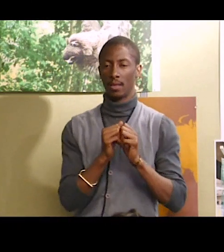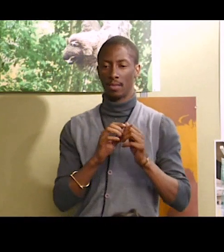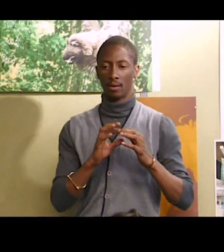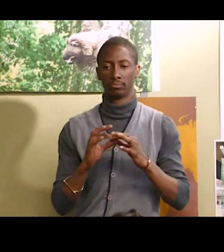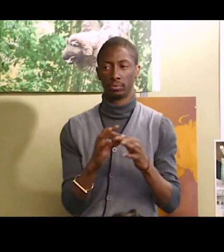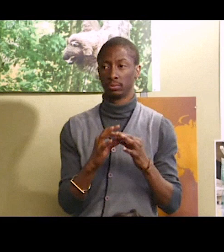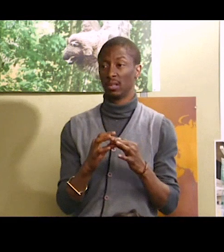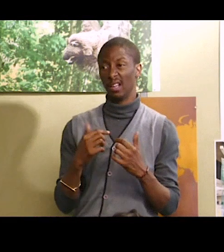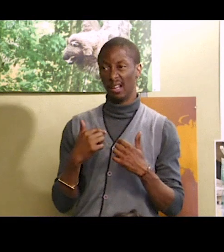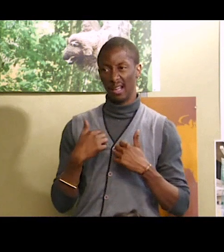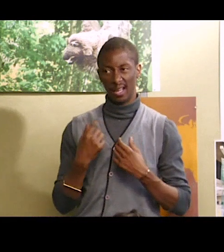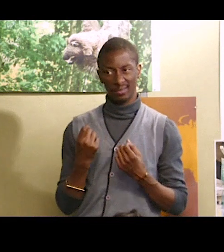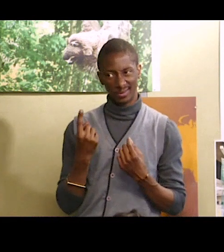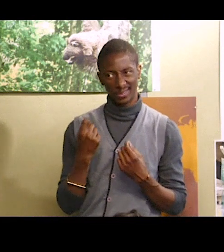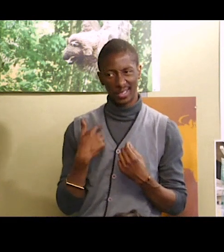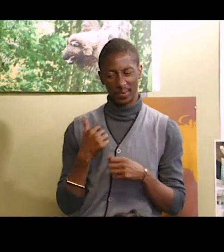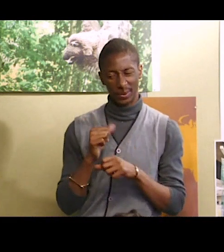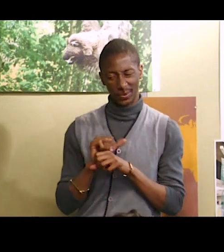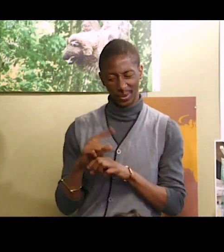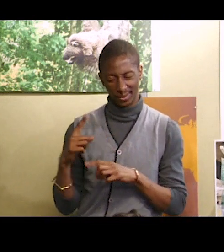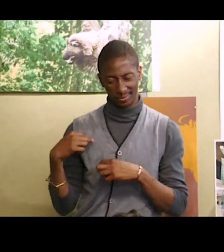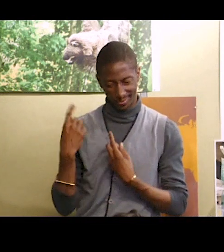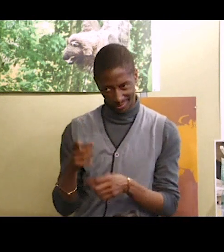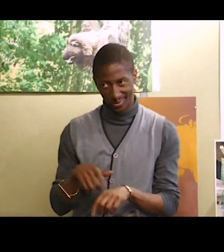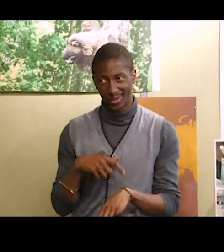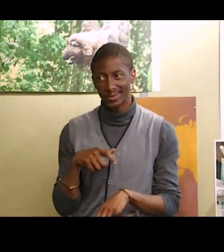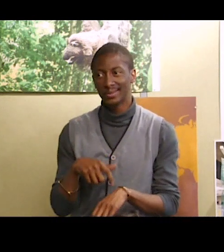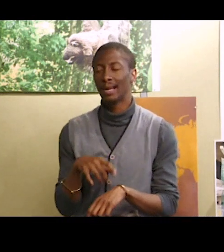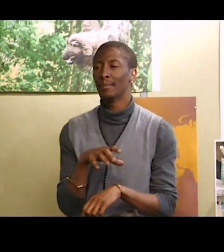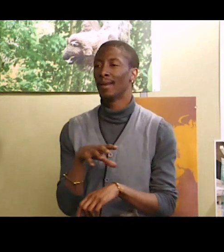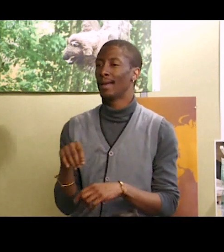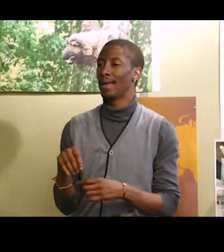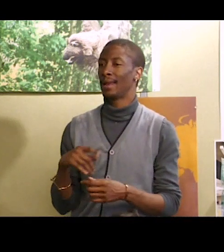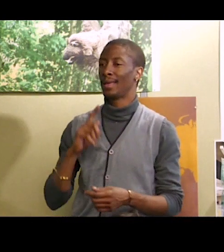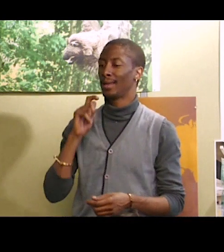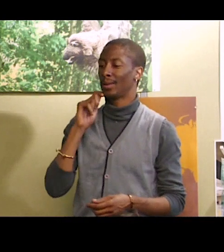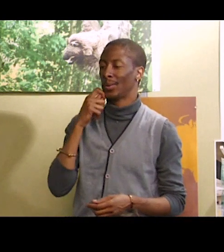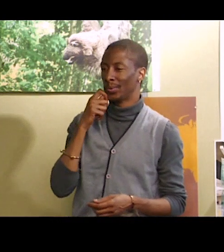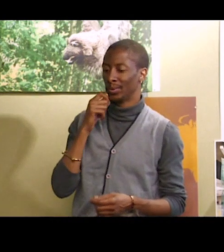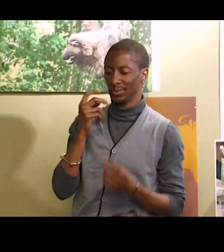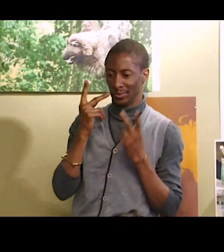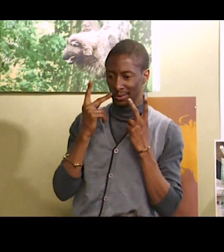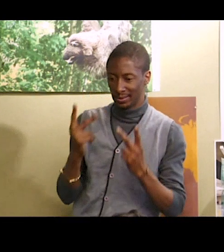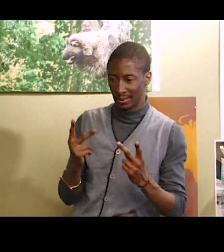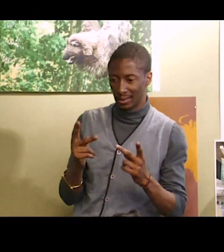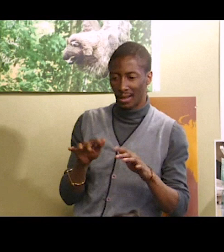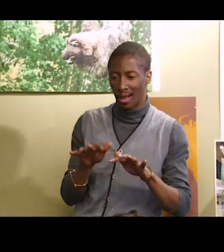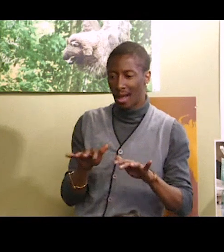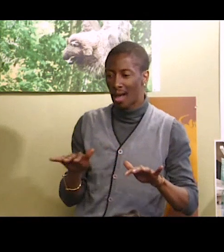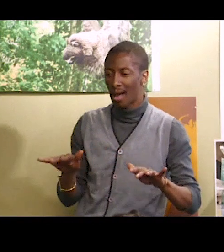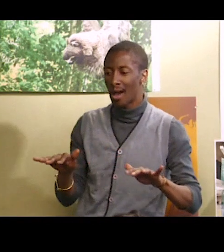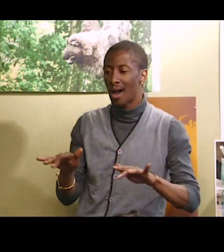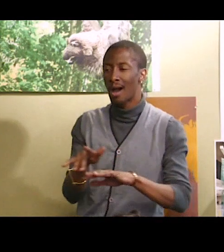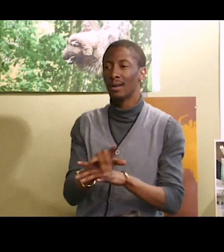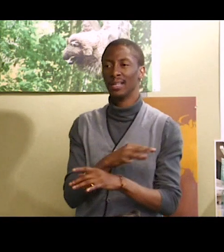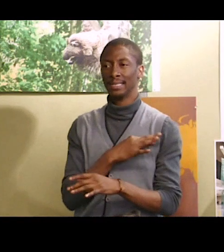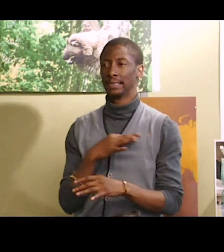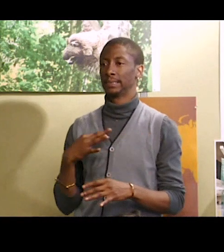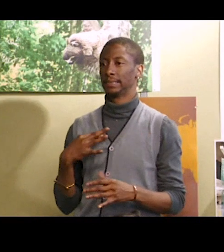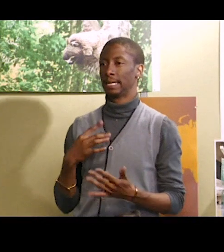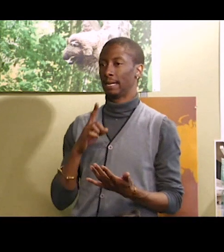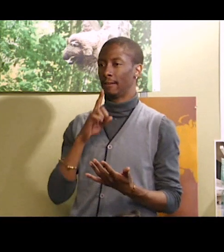a long time and it's really a nice thing to see that, you know, the staff really